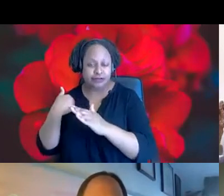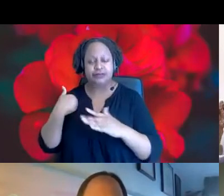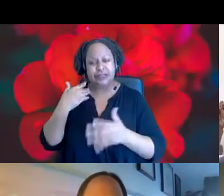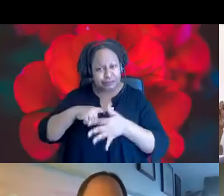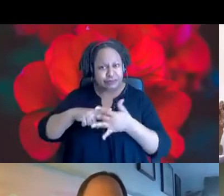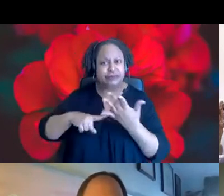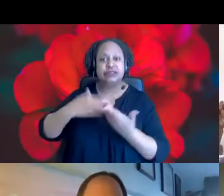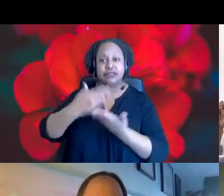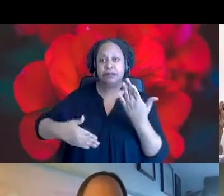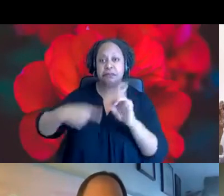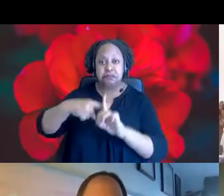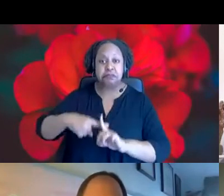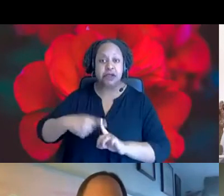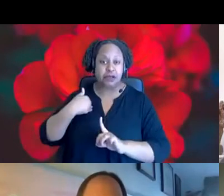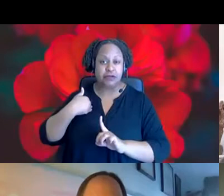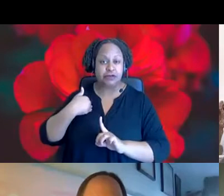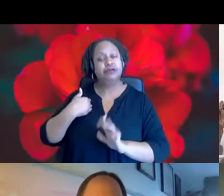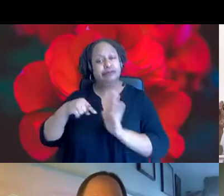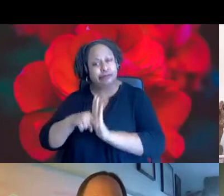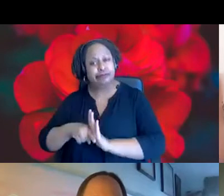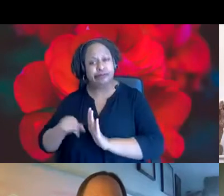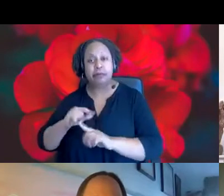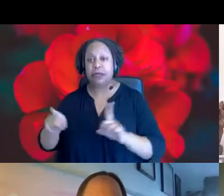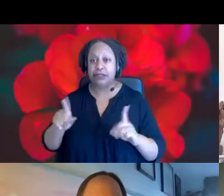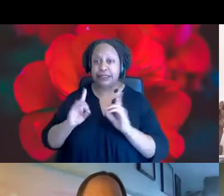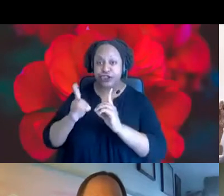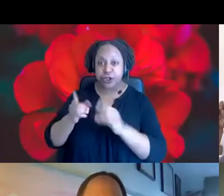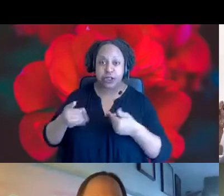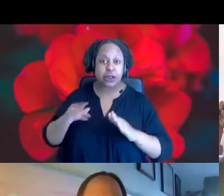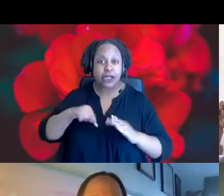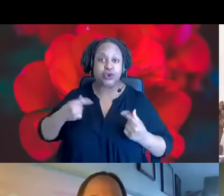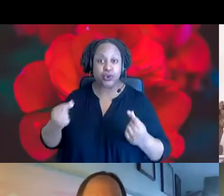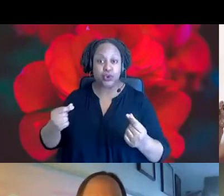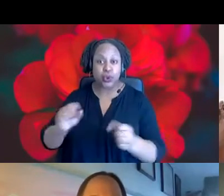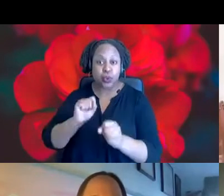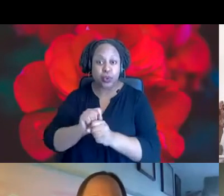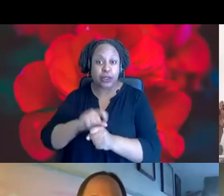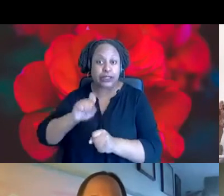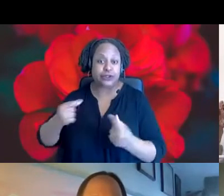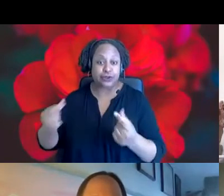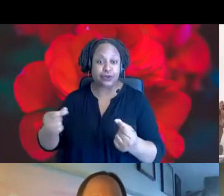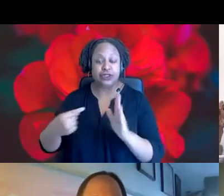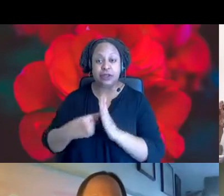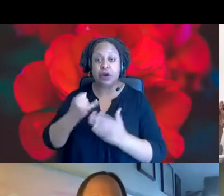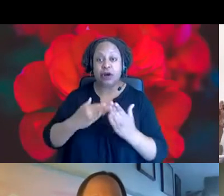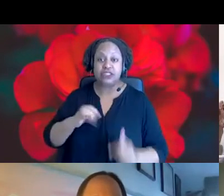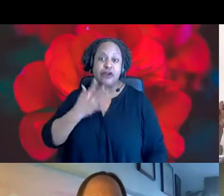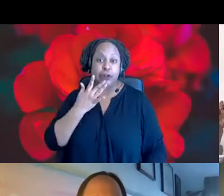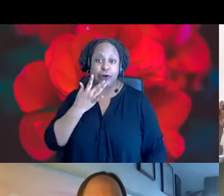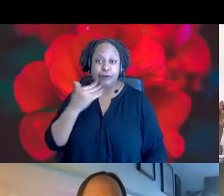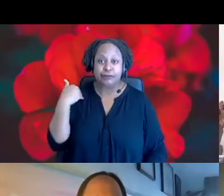did digital allow us to do the work that needed to be done, especially as artists of color who are constantly asked to fix